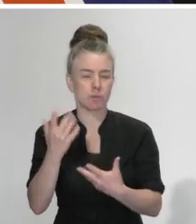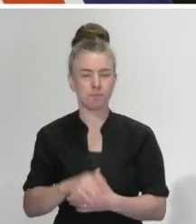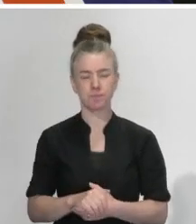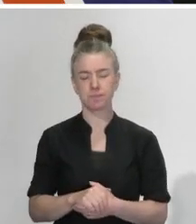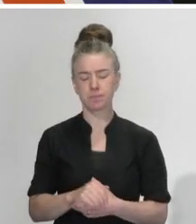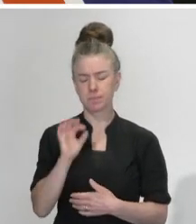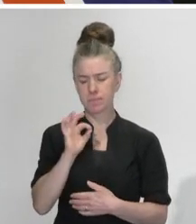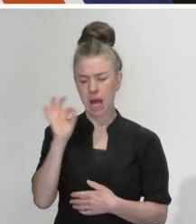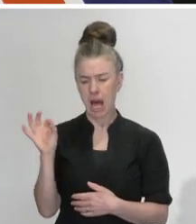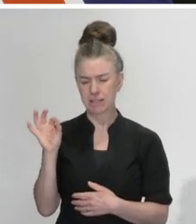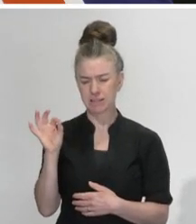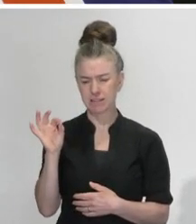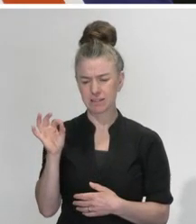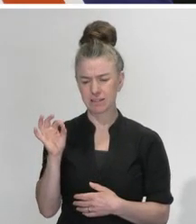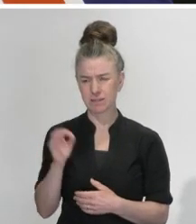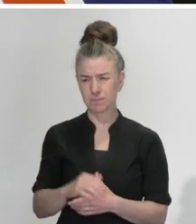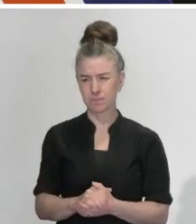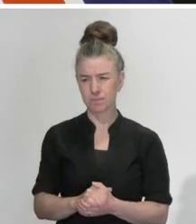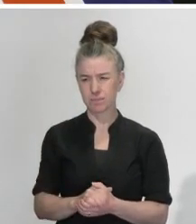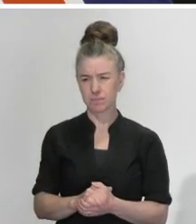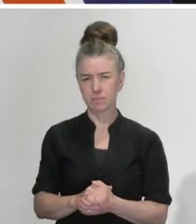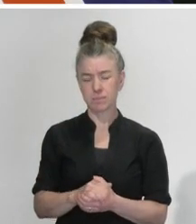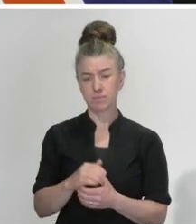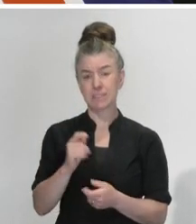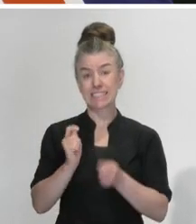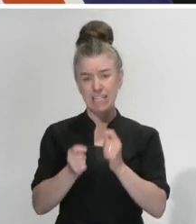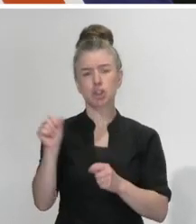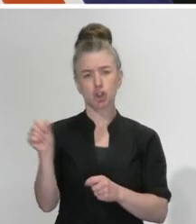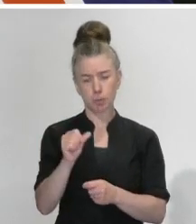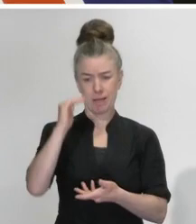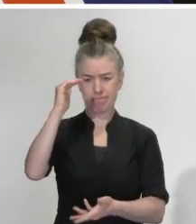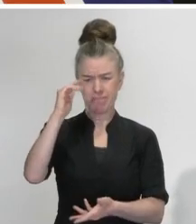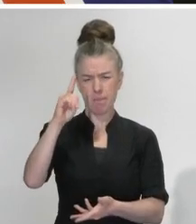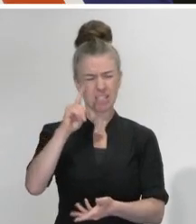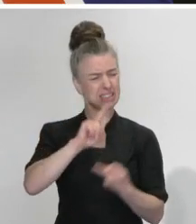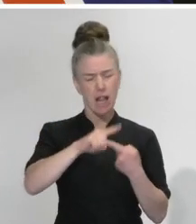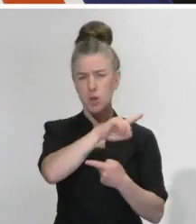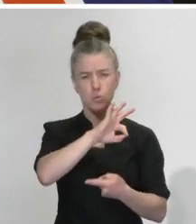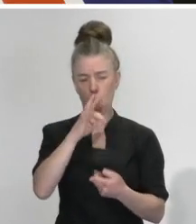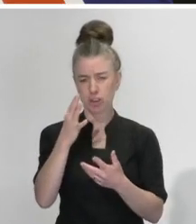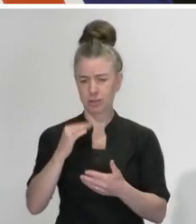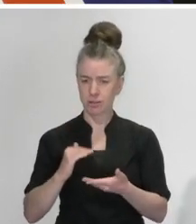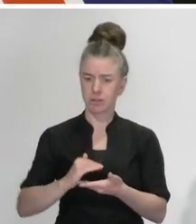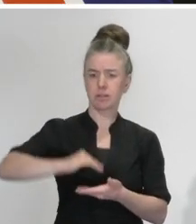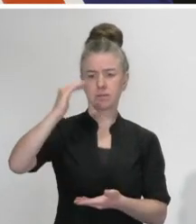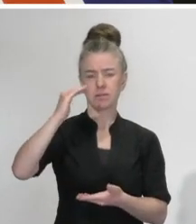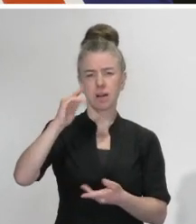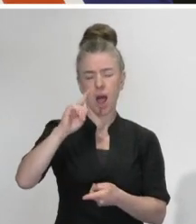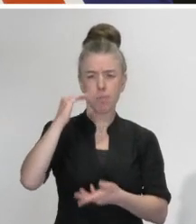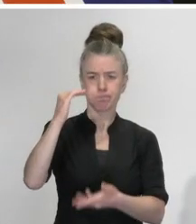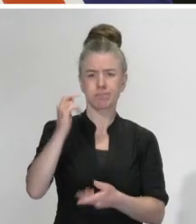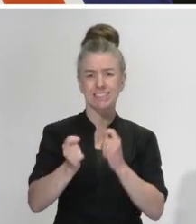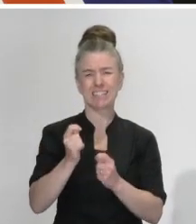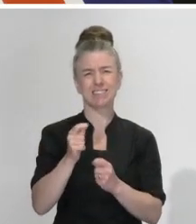still now more than 1,000 short on reaching the daily capacity? Is it because of these issues, or is it because we're not seeing enough people through the door with symptoms that need